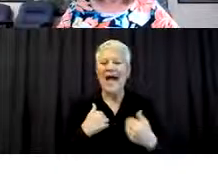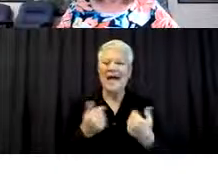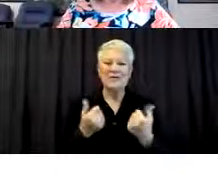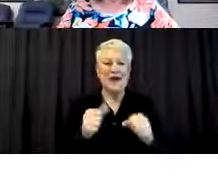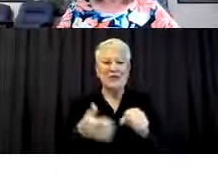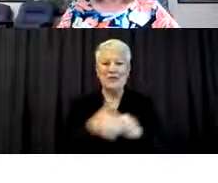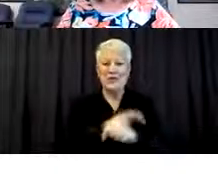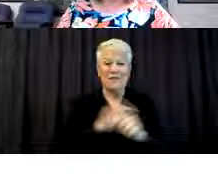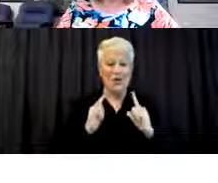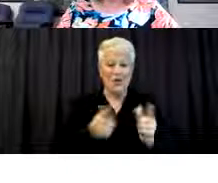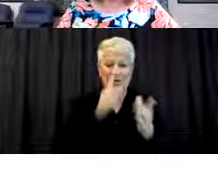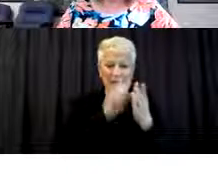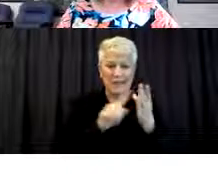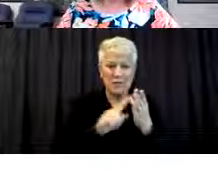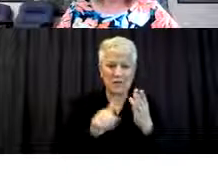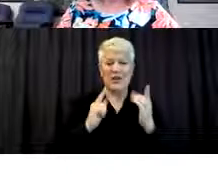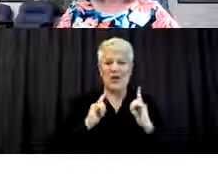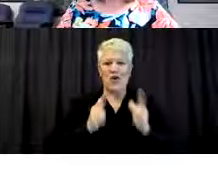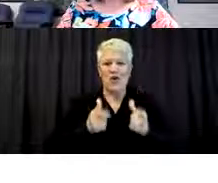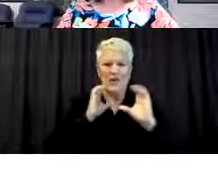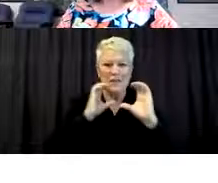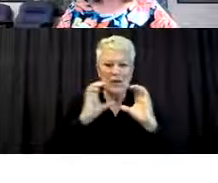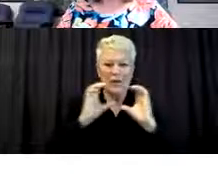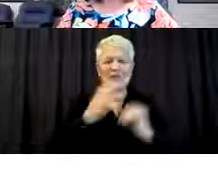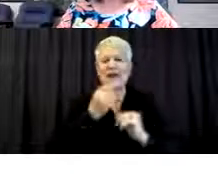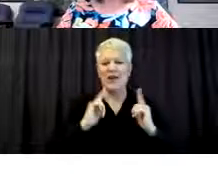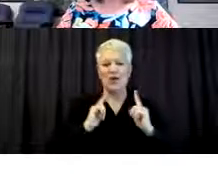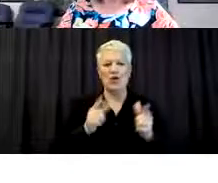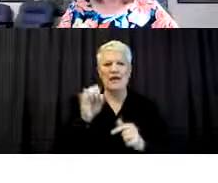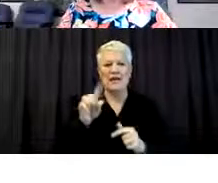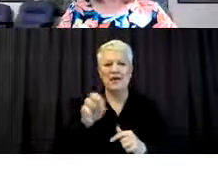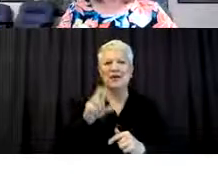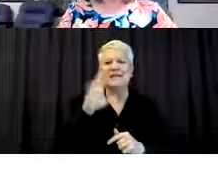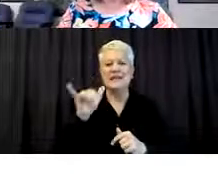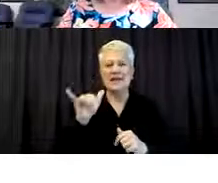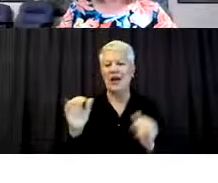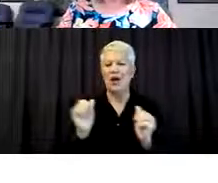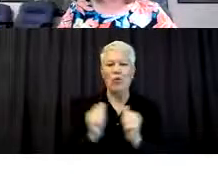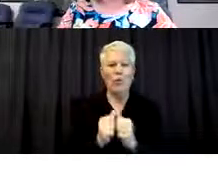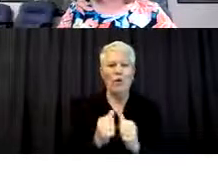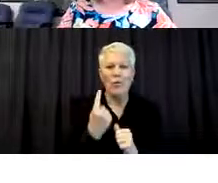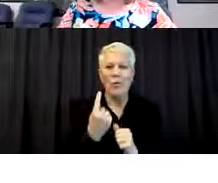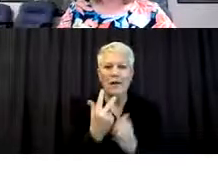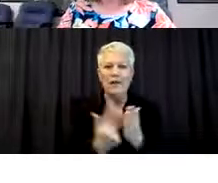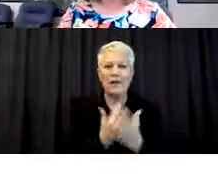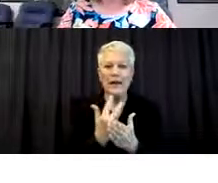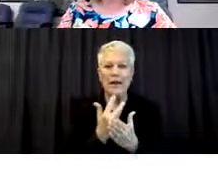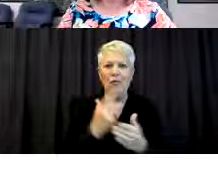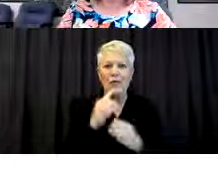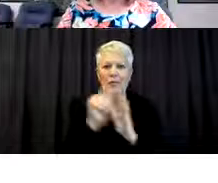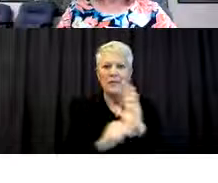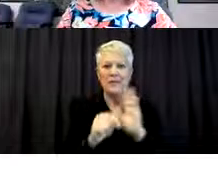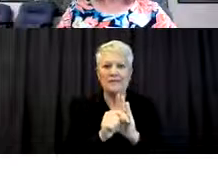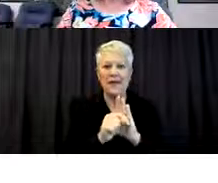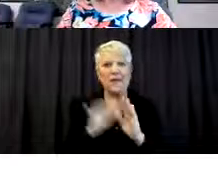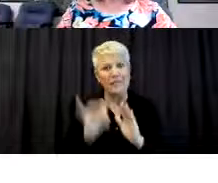early exploration, early communication, and early literacy in 1 3-hour period of time was kind of